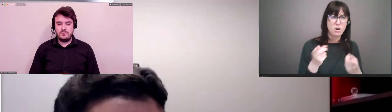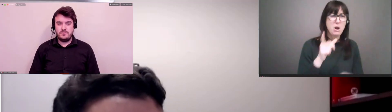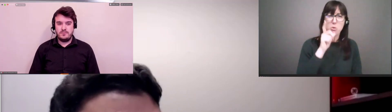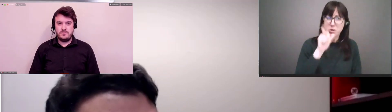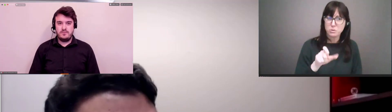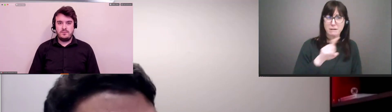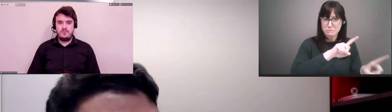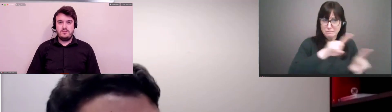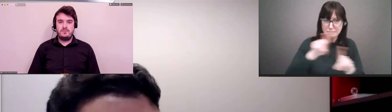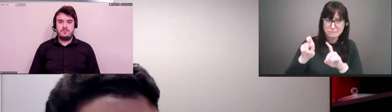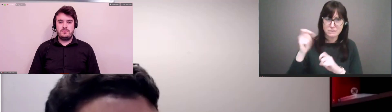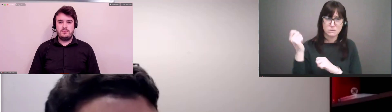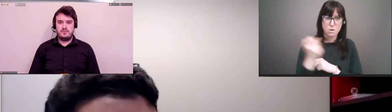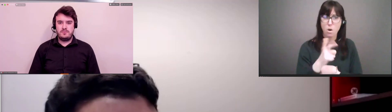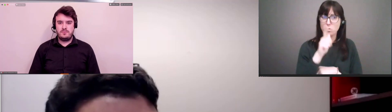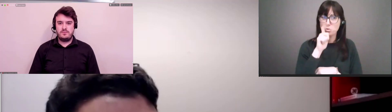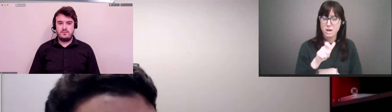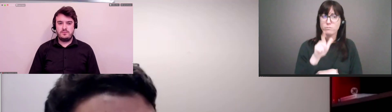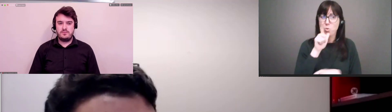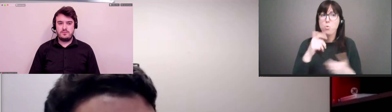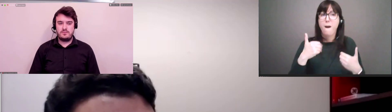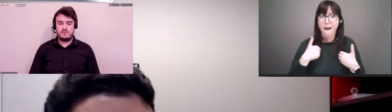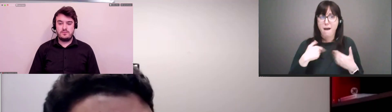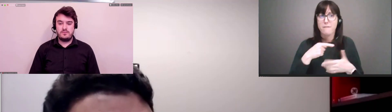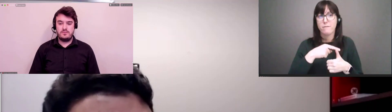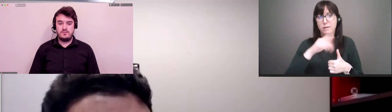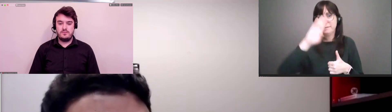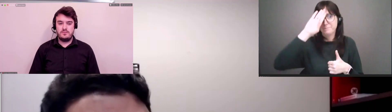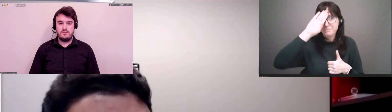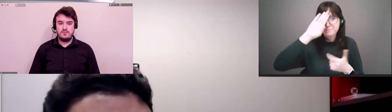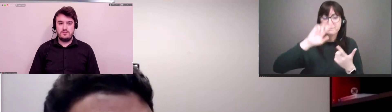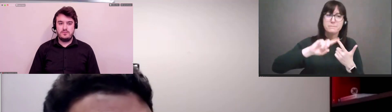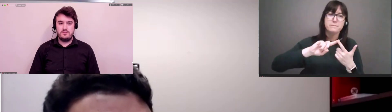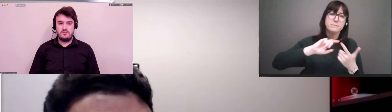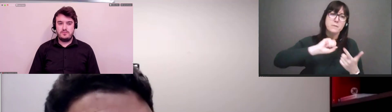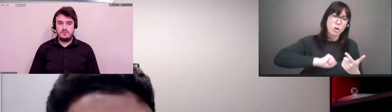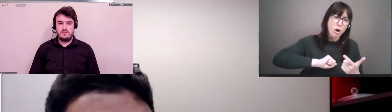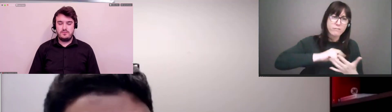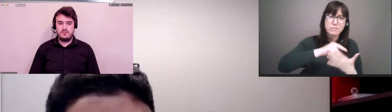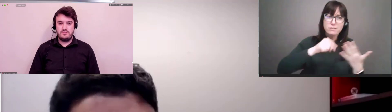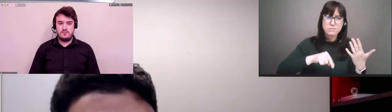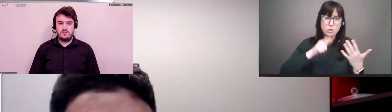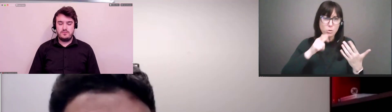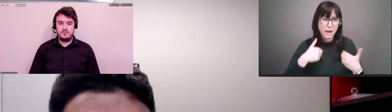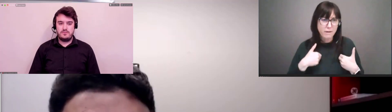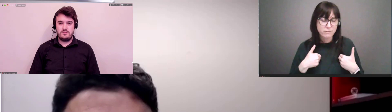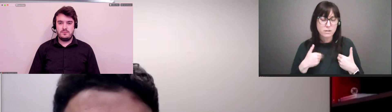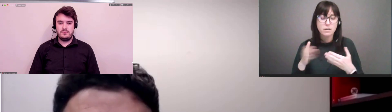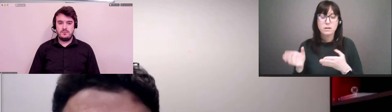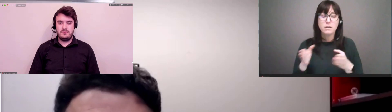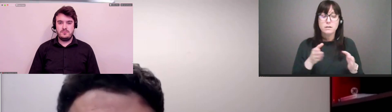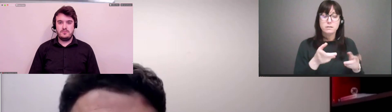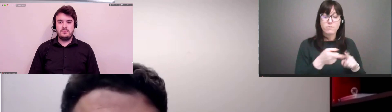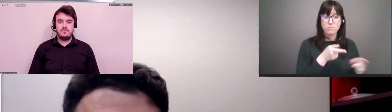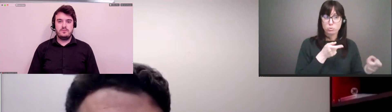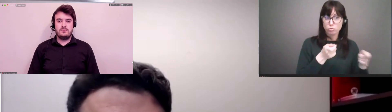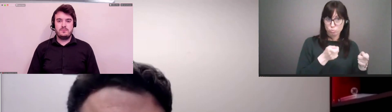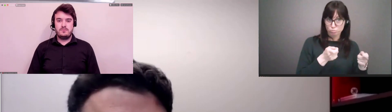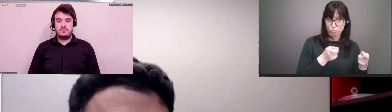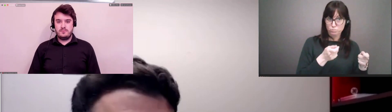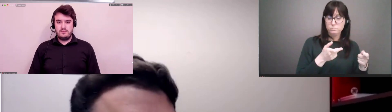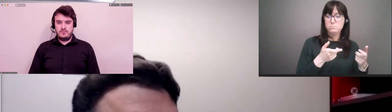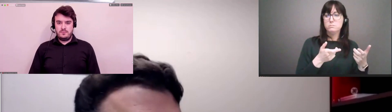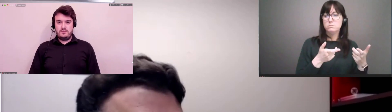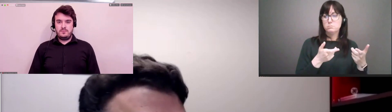single person with cold symptoms. Because the other thing that goes from a control perspective that goes through my mind is that,